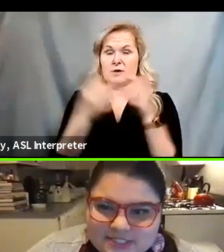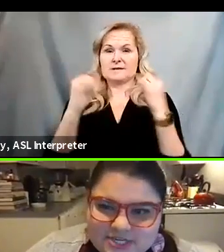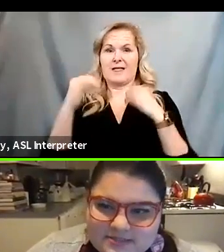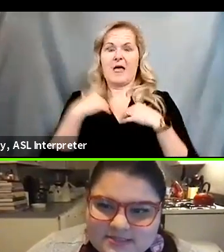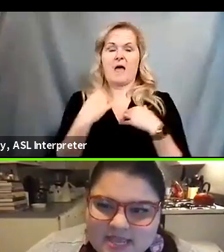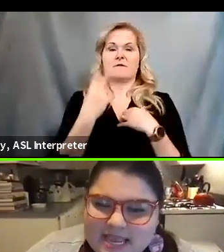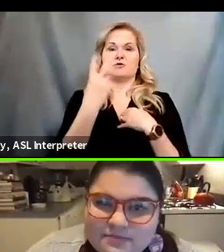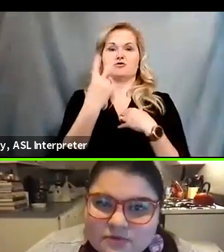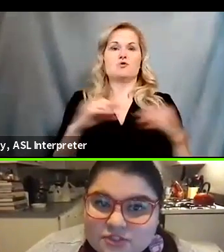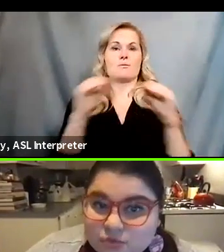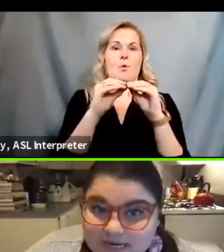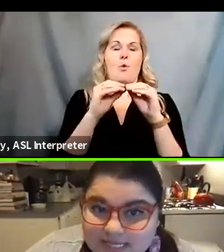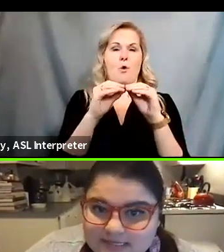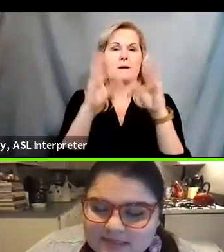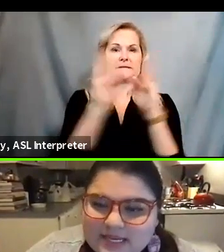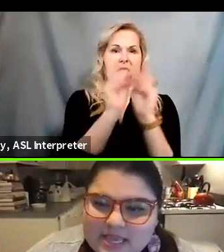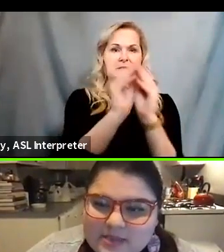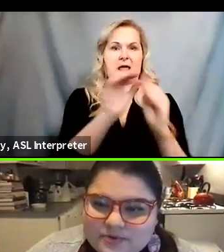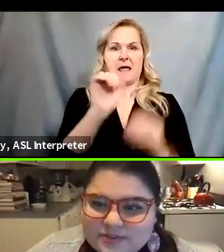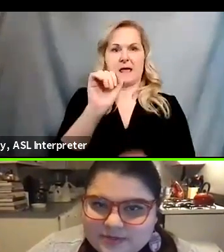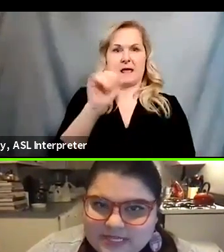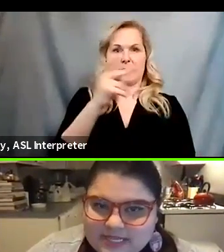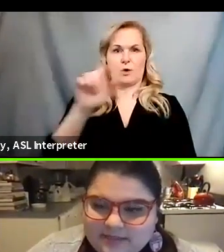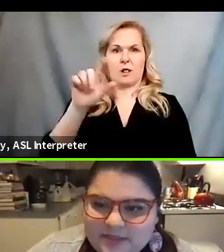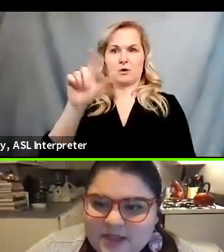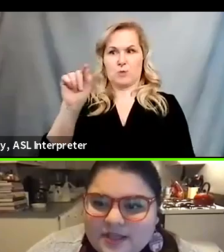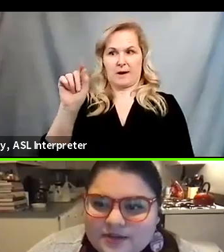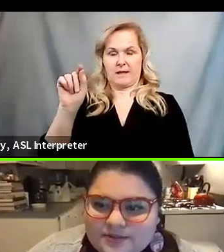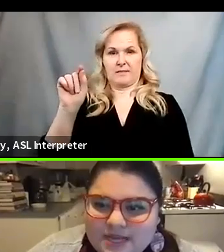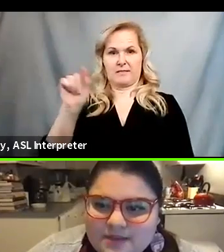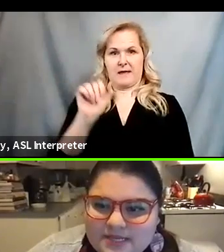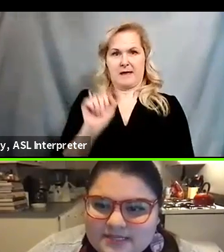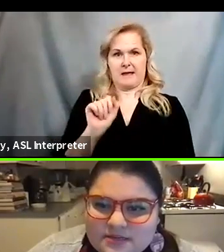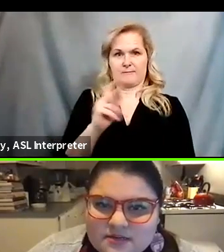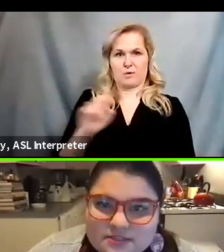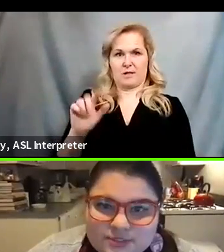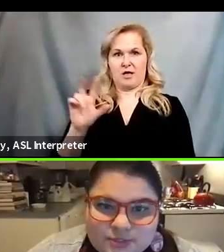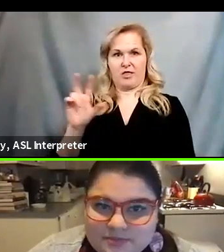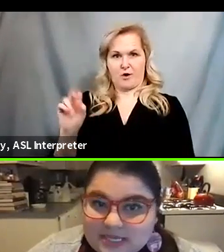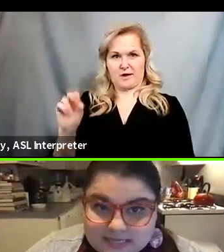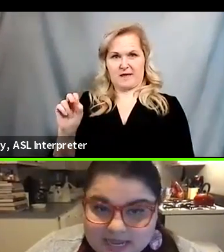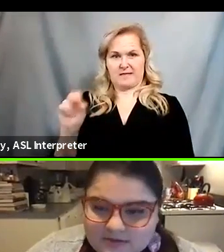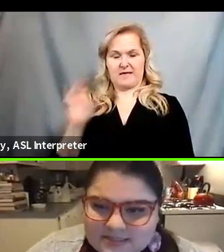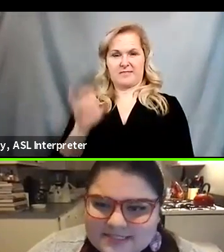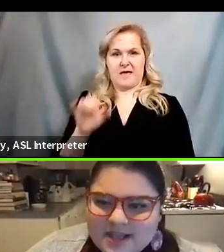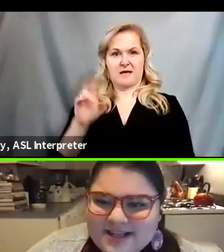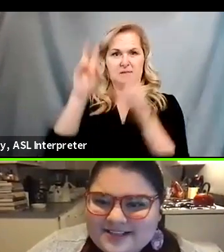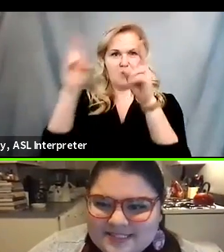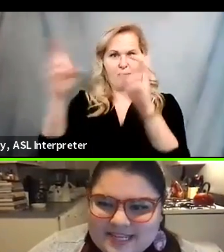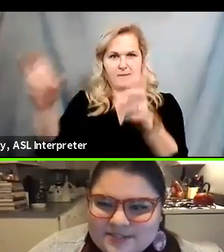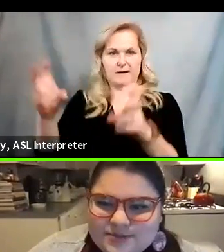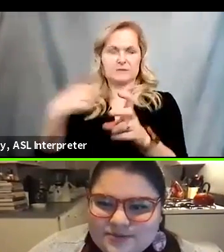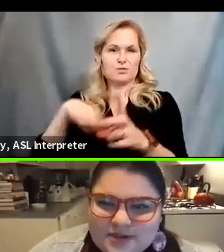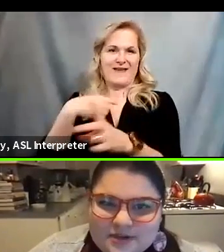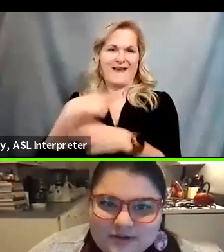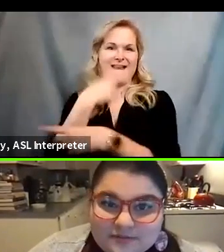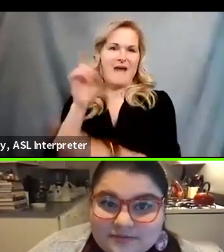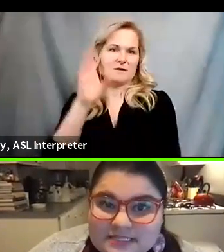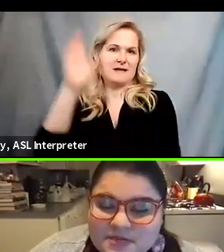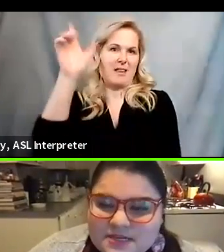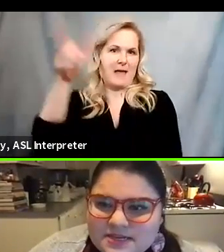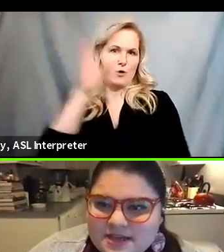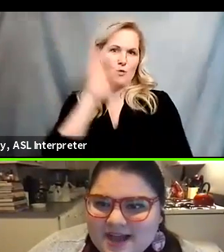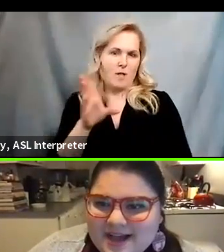more sessions, April 20th and April 30th. Those topics are to be announced. So stay tuned on